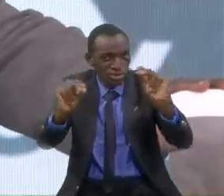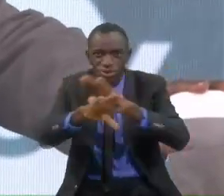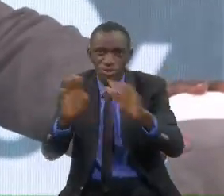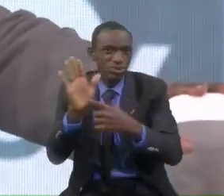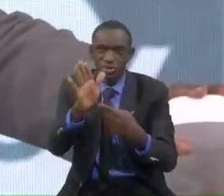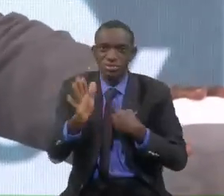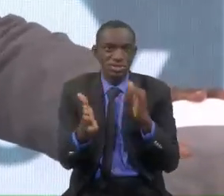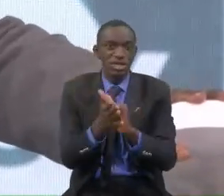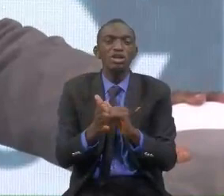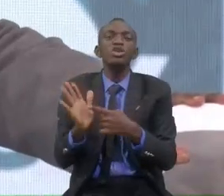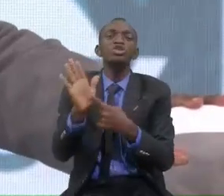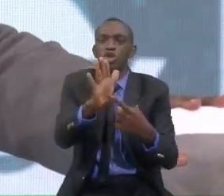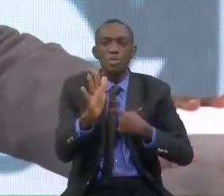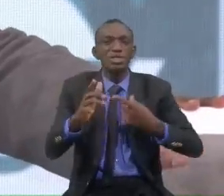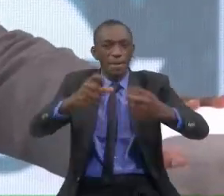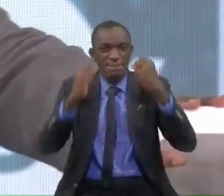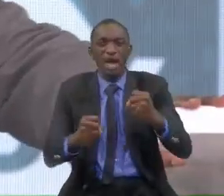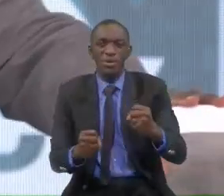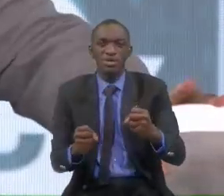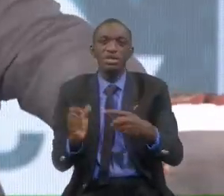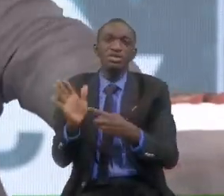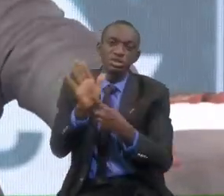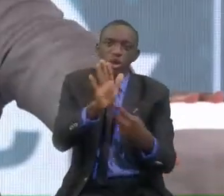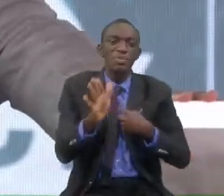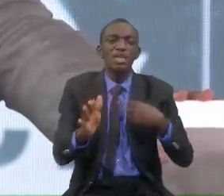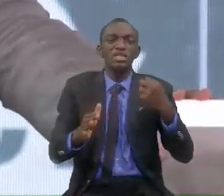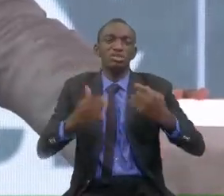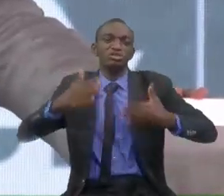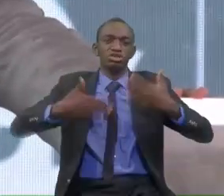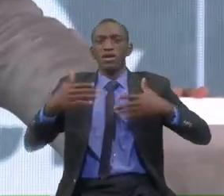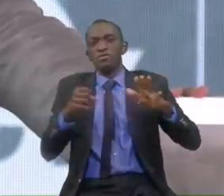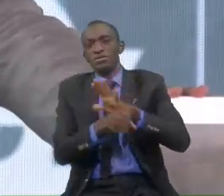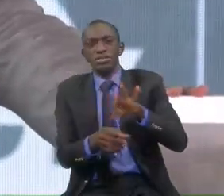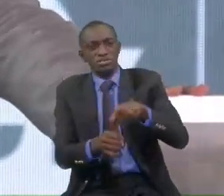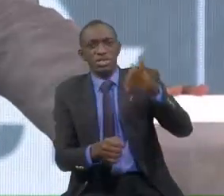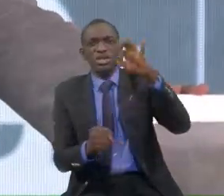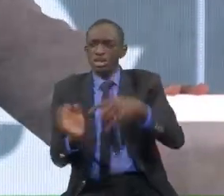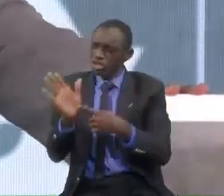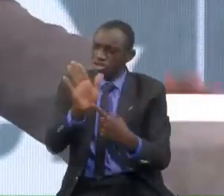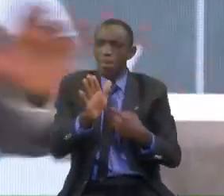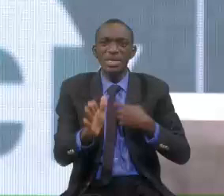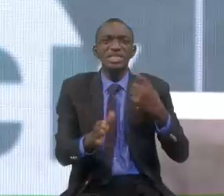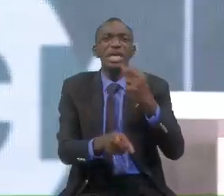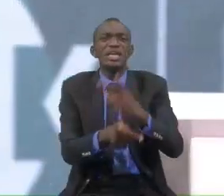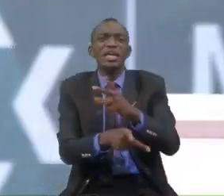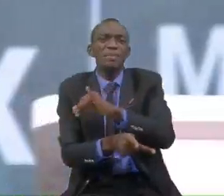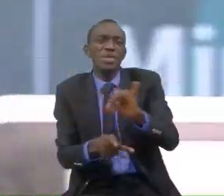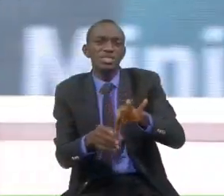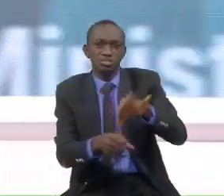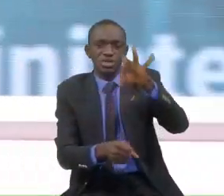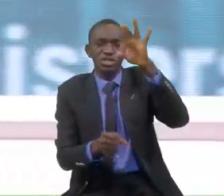the joyful spirit. And show me the keeping spirit. And show me